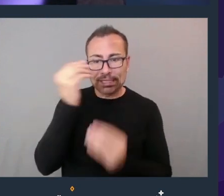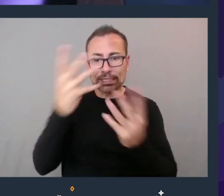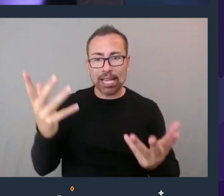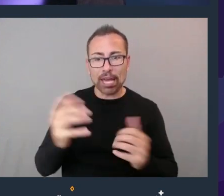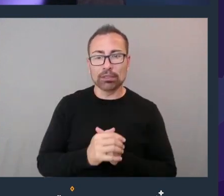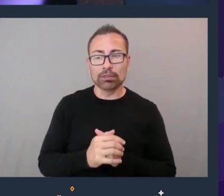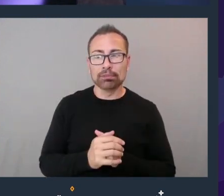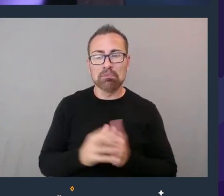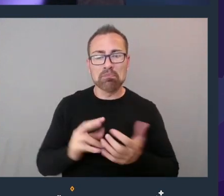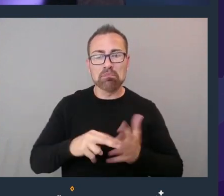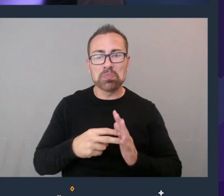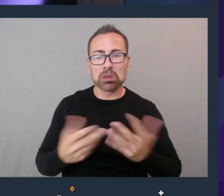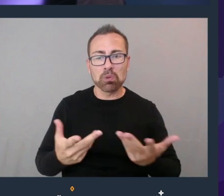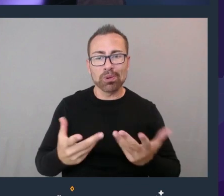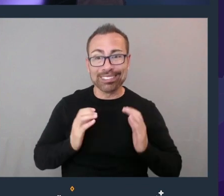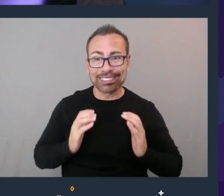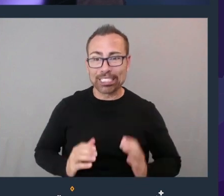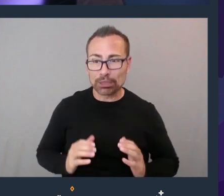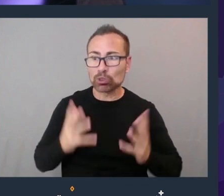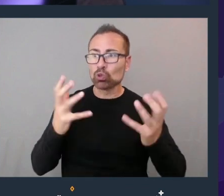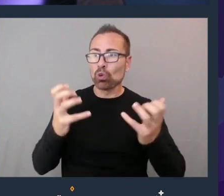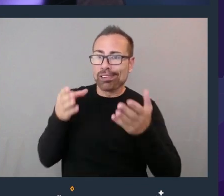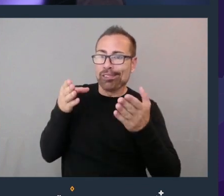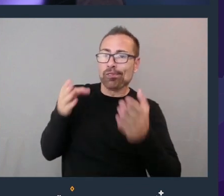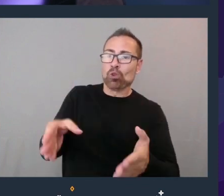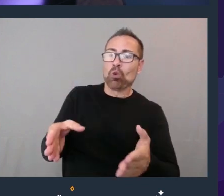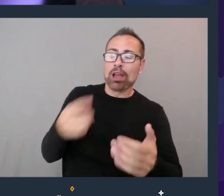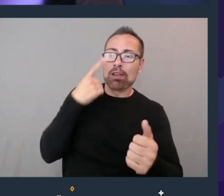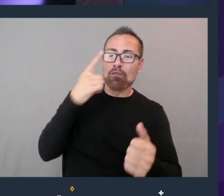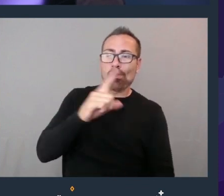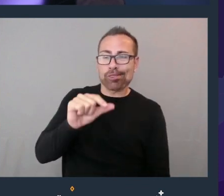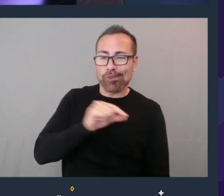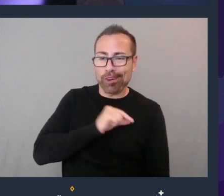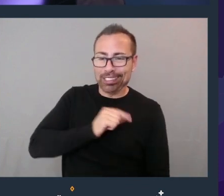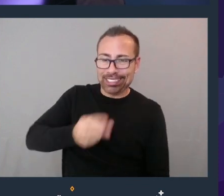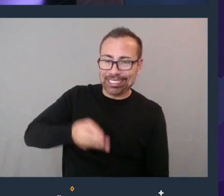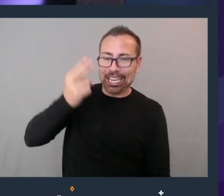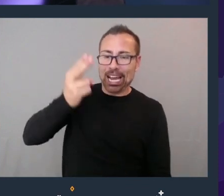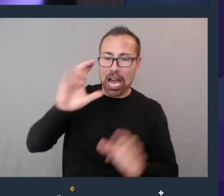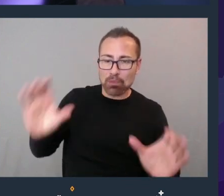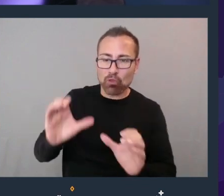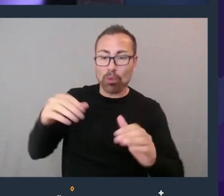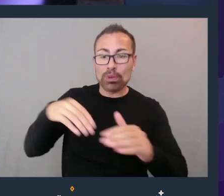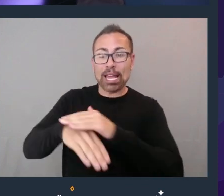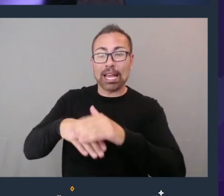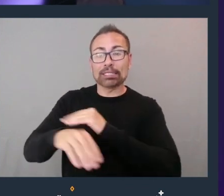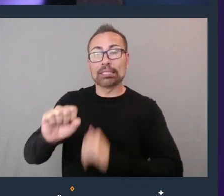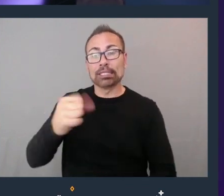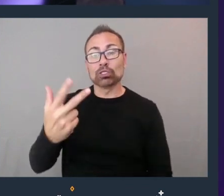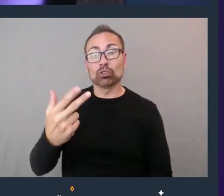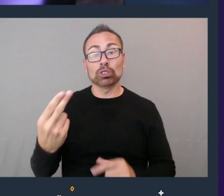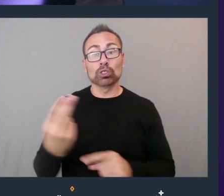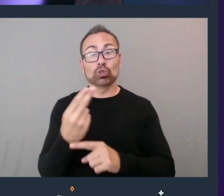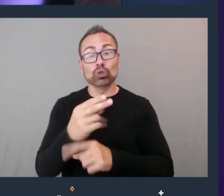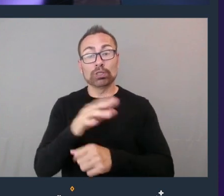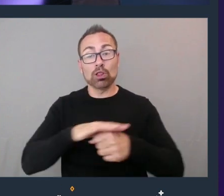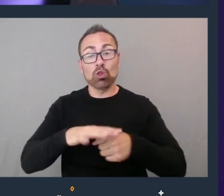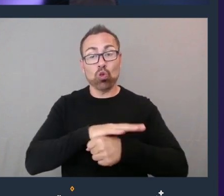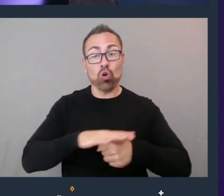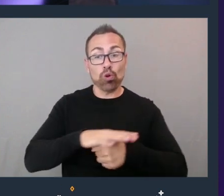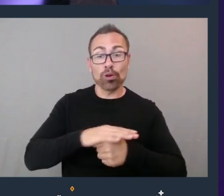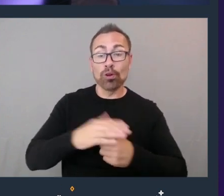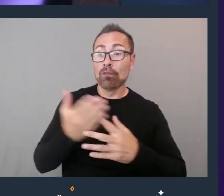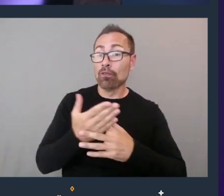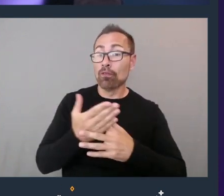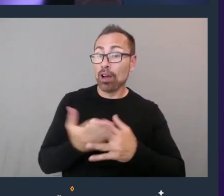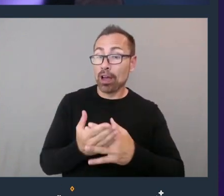quality, high performance, and access to S3 using local file APIs. And so I'm very pleased to share that Mount